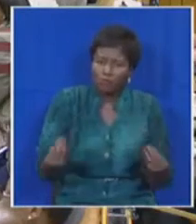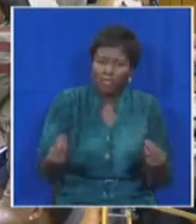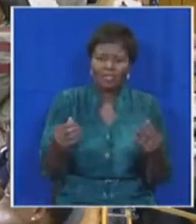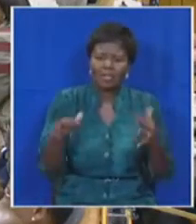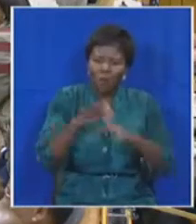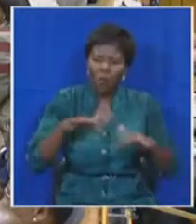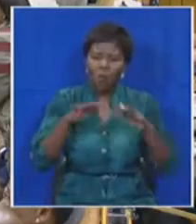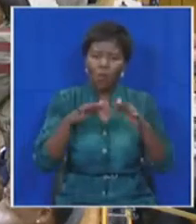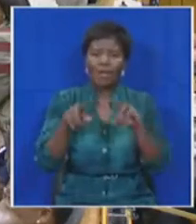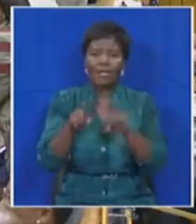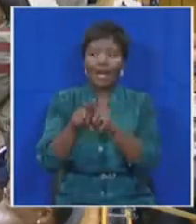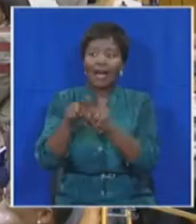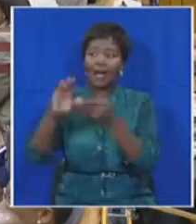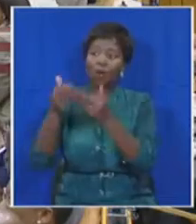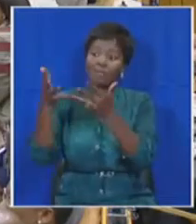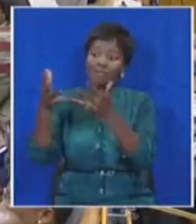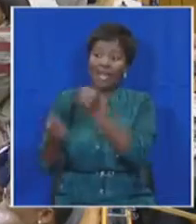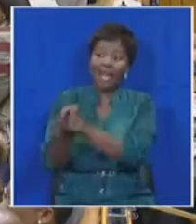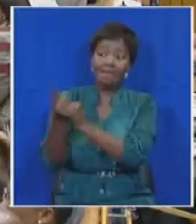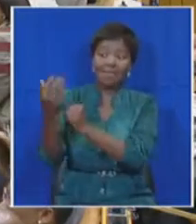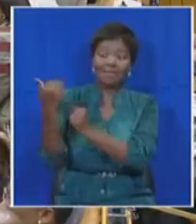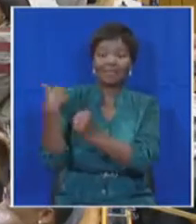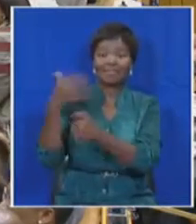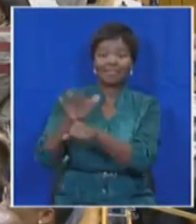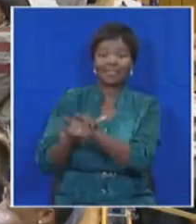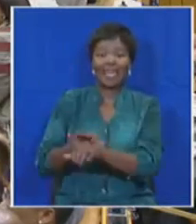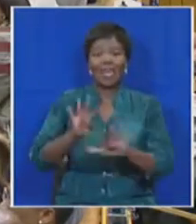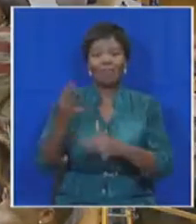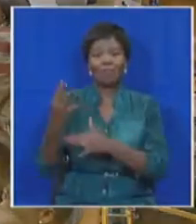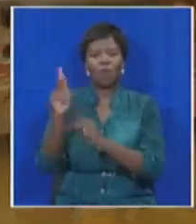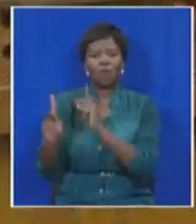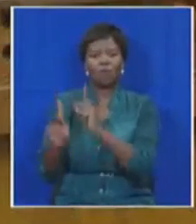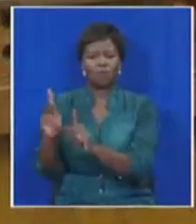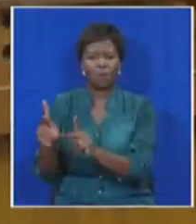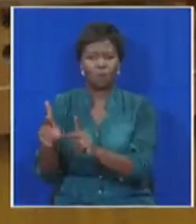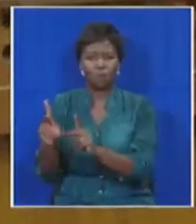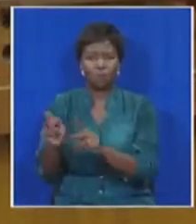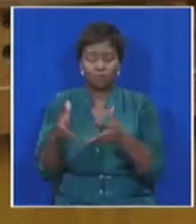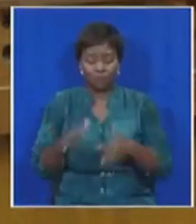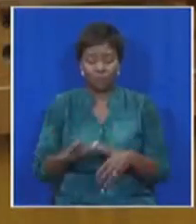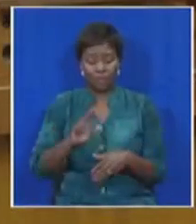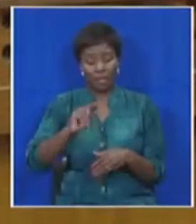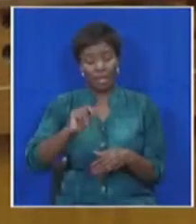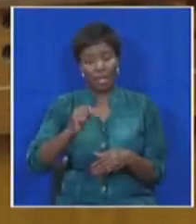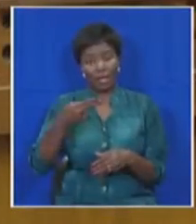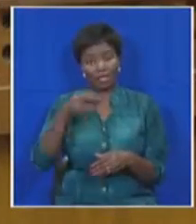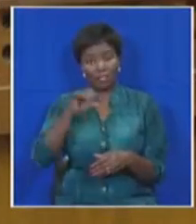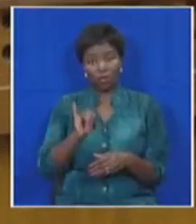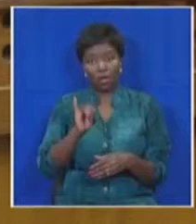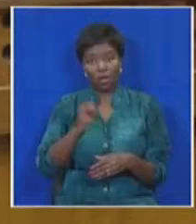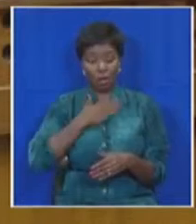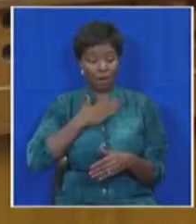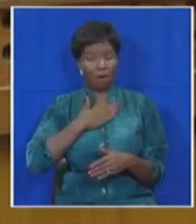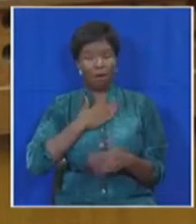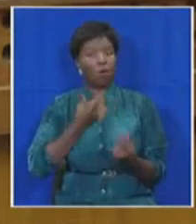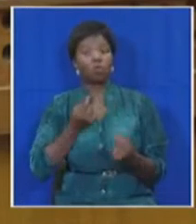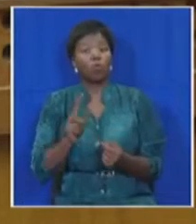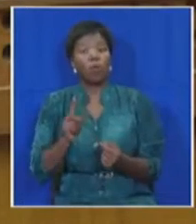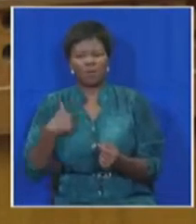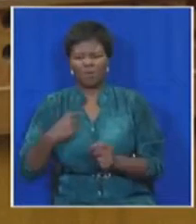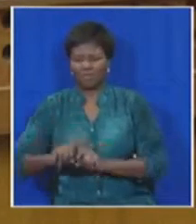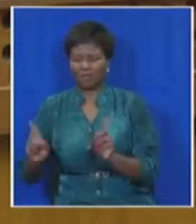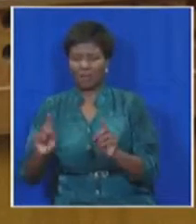as the Esidimeni 94. Unlike the government's national health insurance, our health plan won't bankrupt